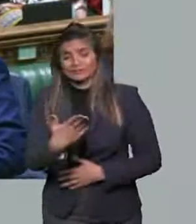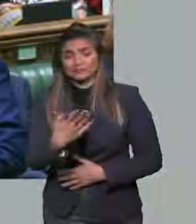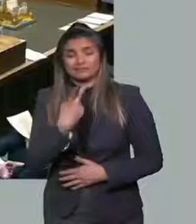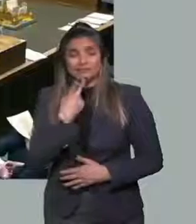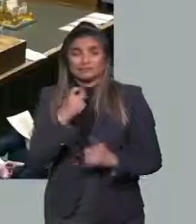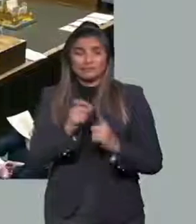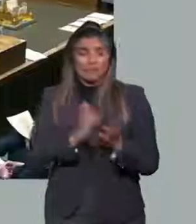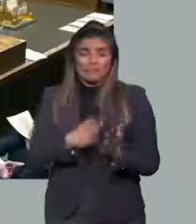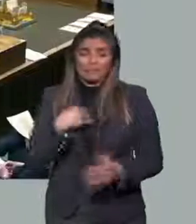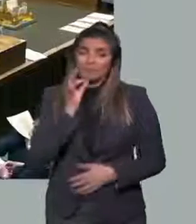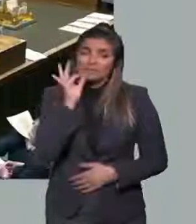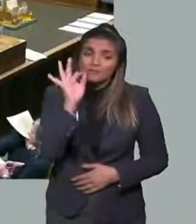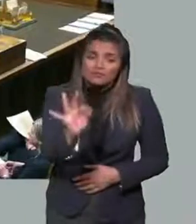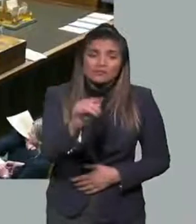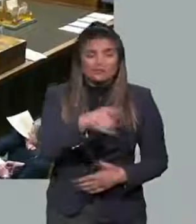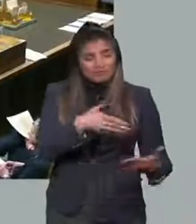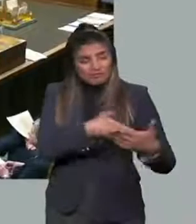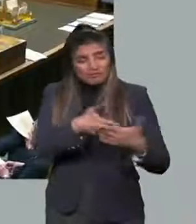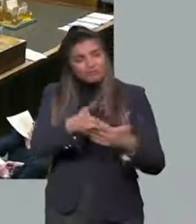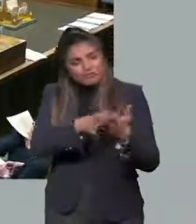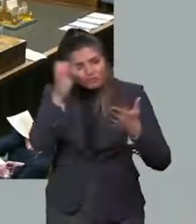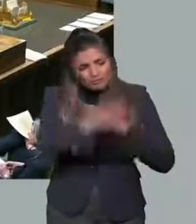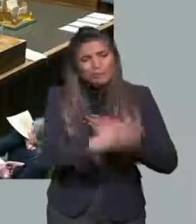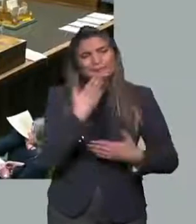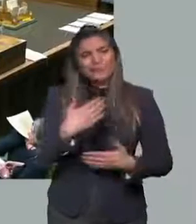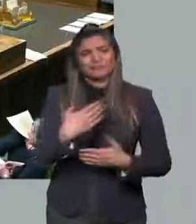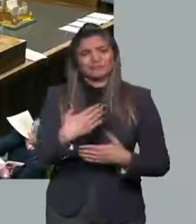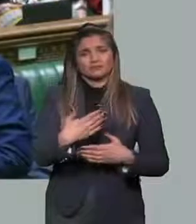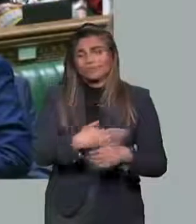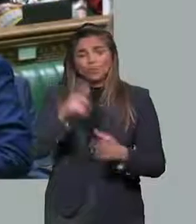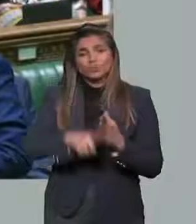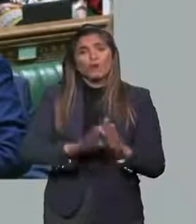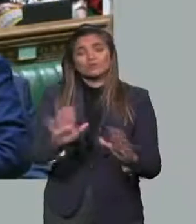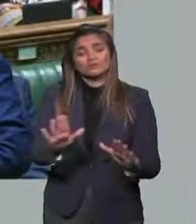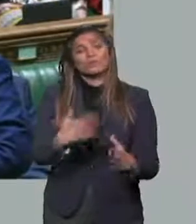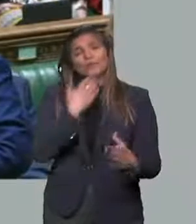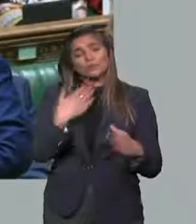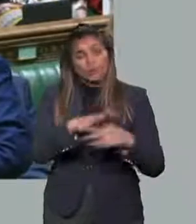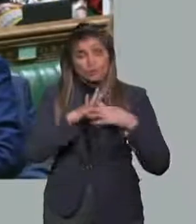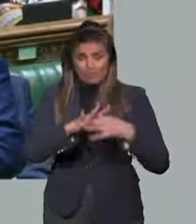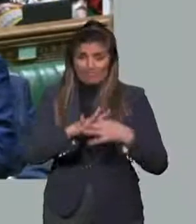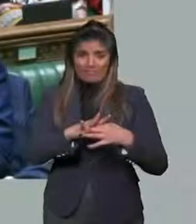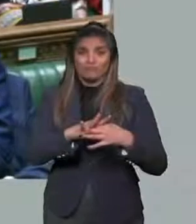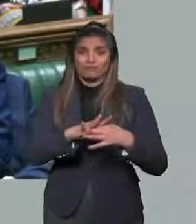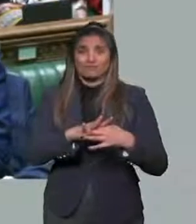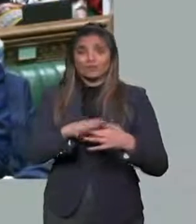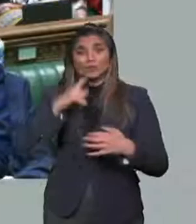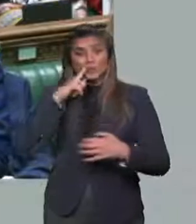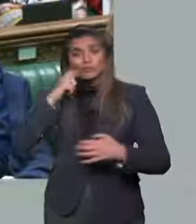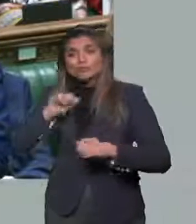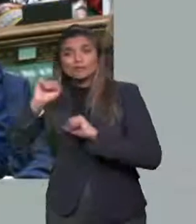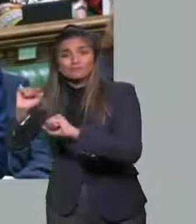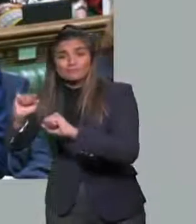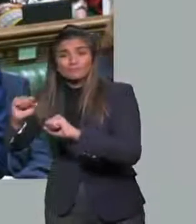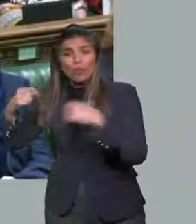Minister, remove these obstructions before it's too late. Will he work with me and the Ukrainian authorities